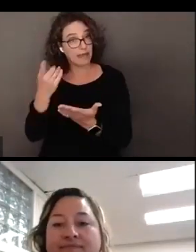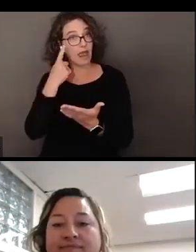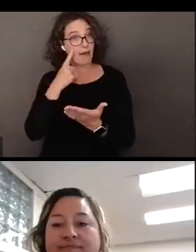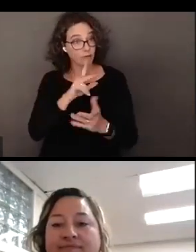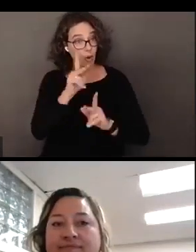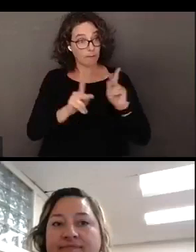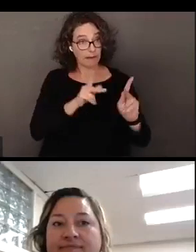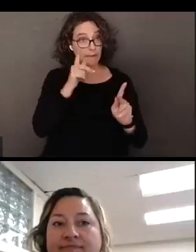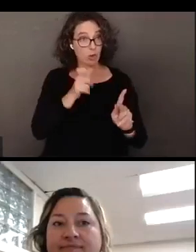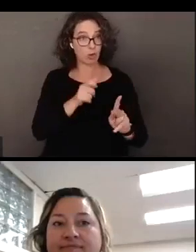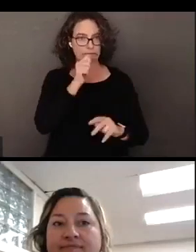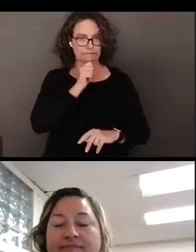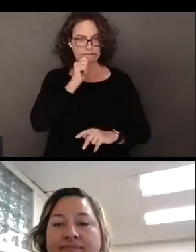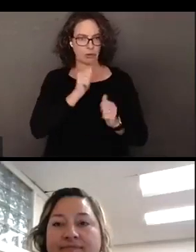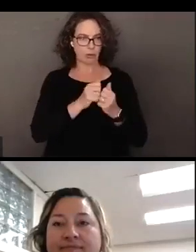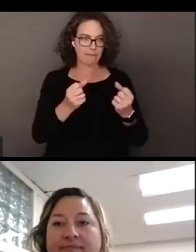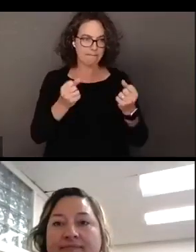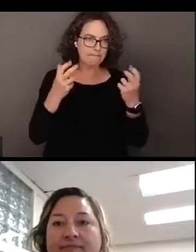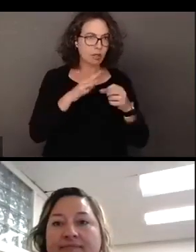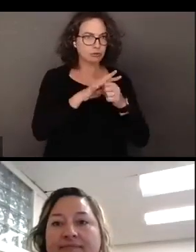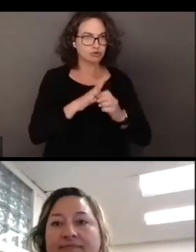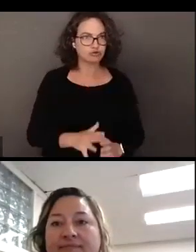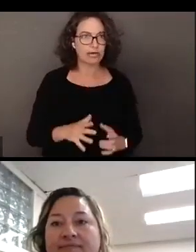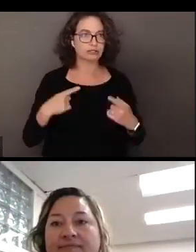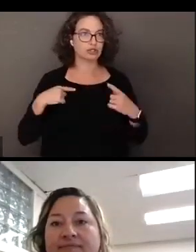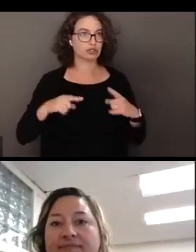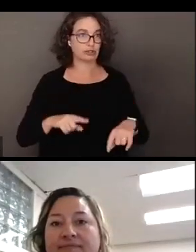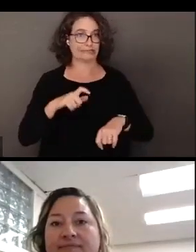multiple stressors in these uncertain times?